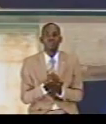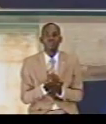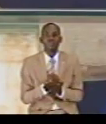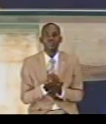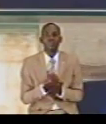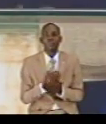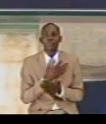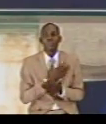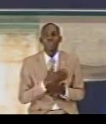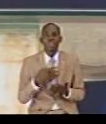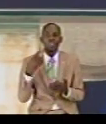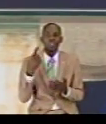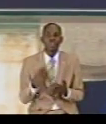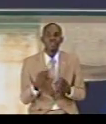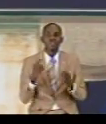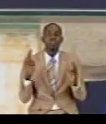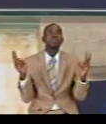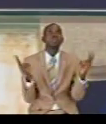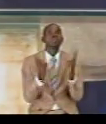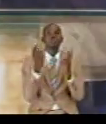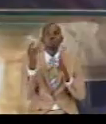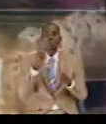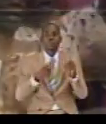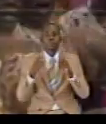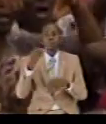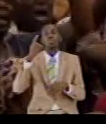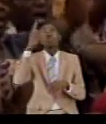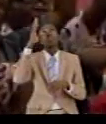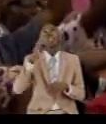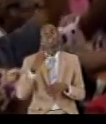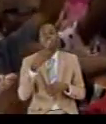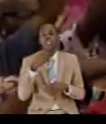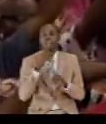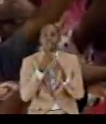And the victorious people of God said,